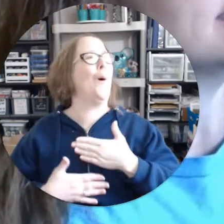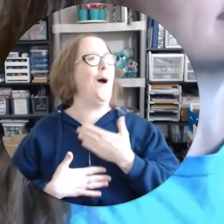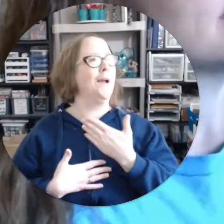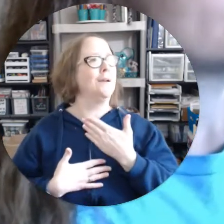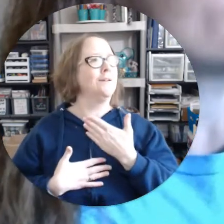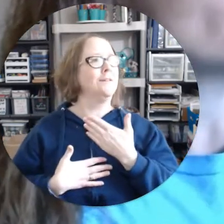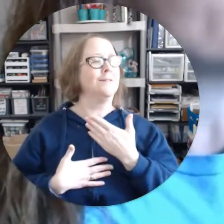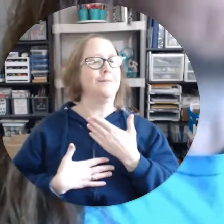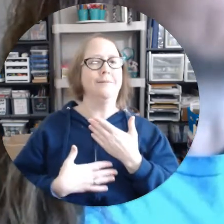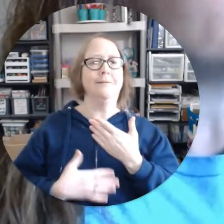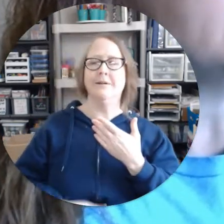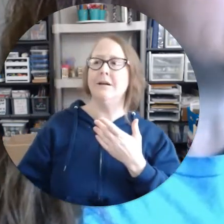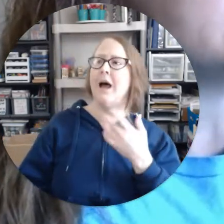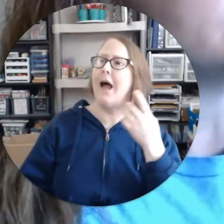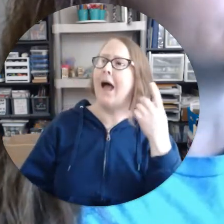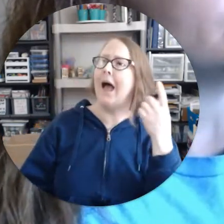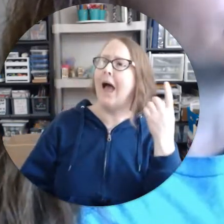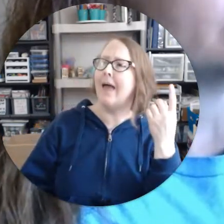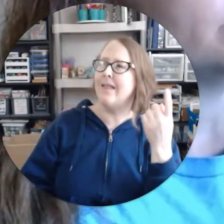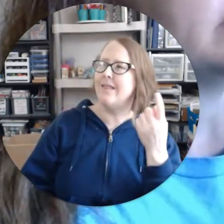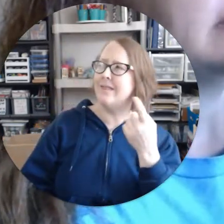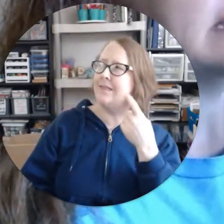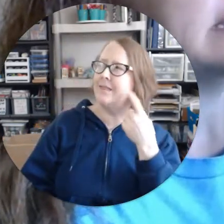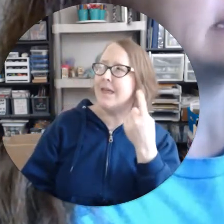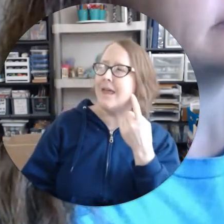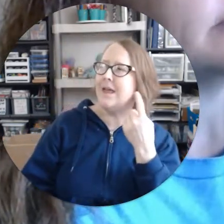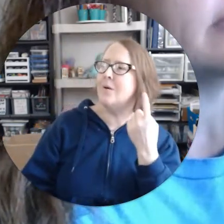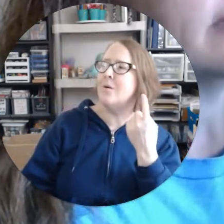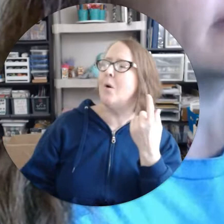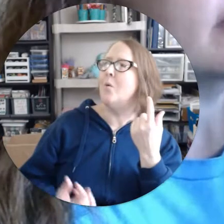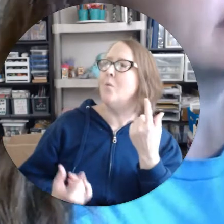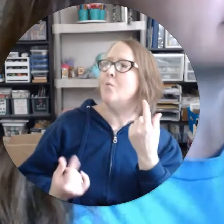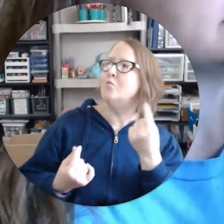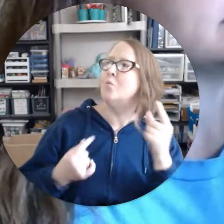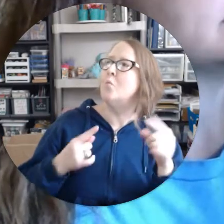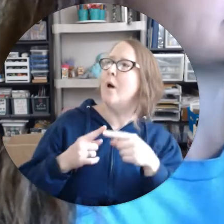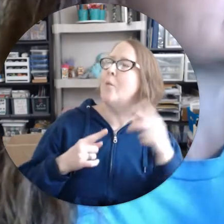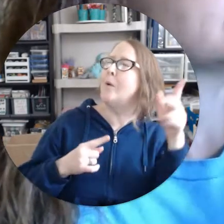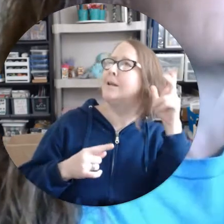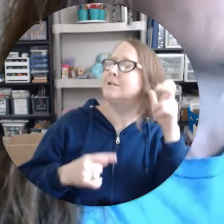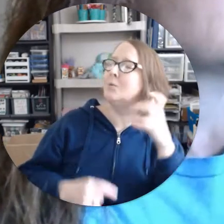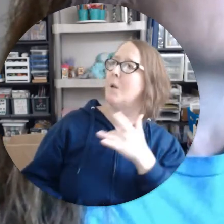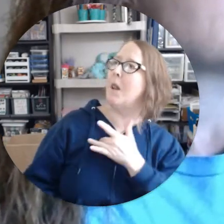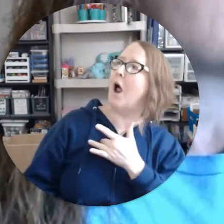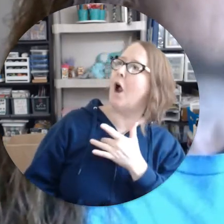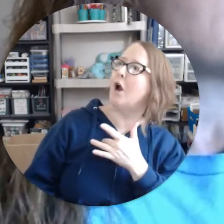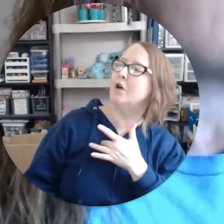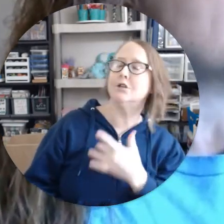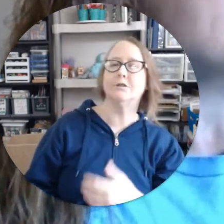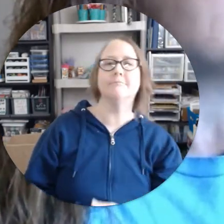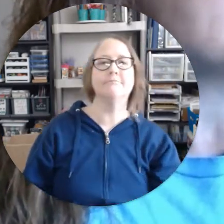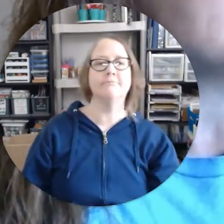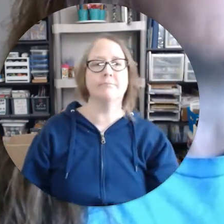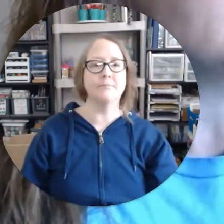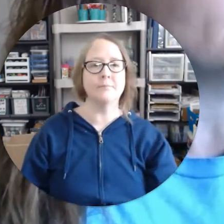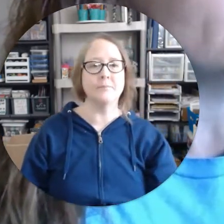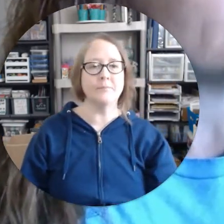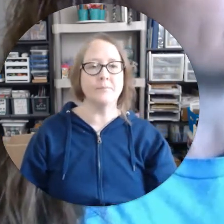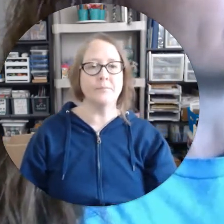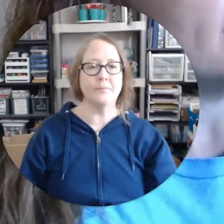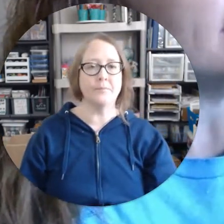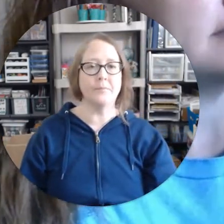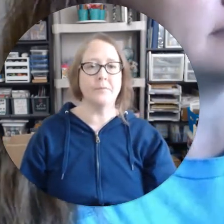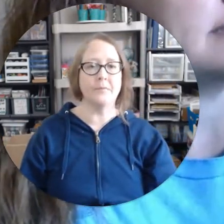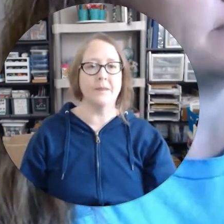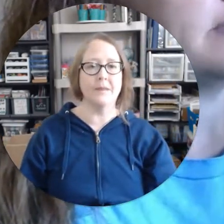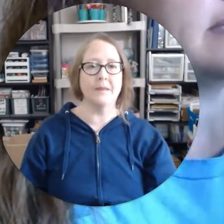I think what we do when we listen with our hearts. I think